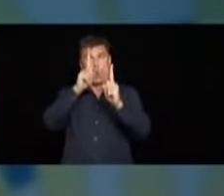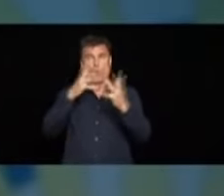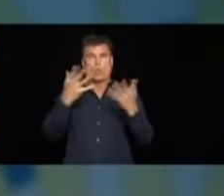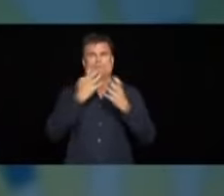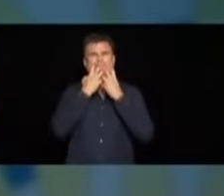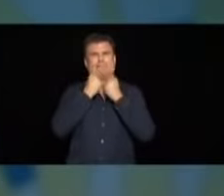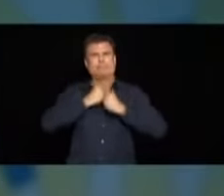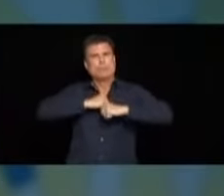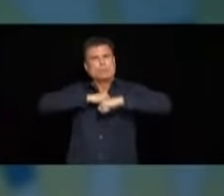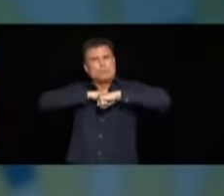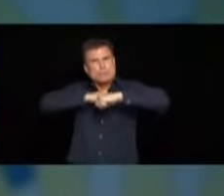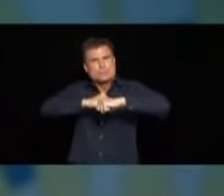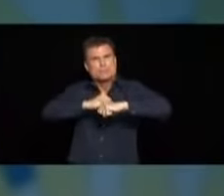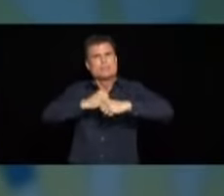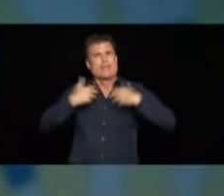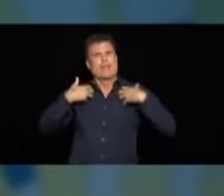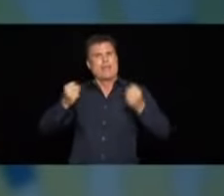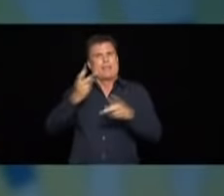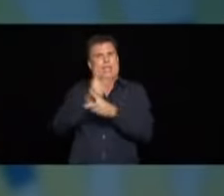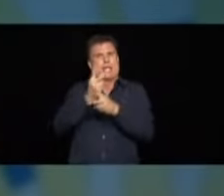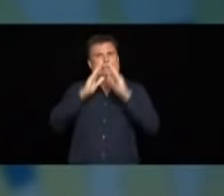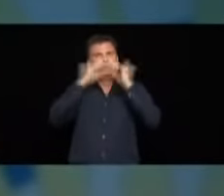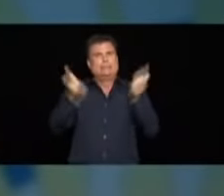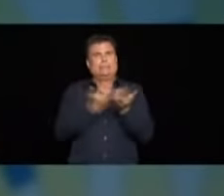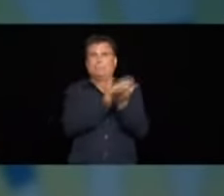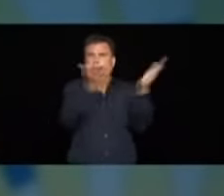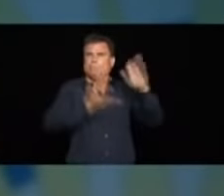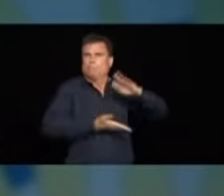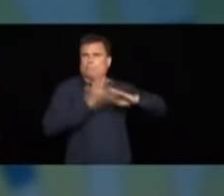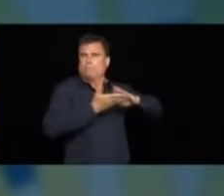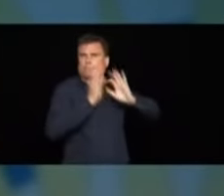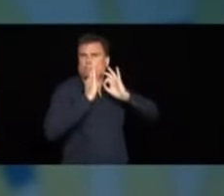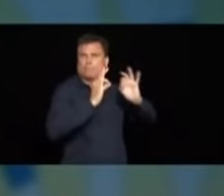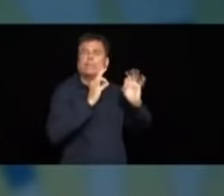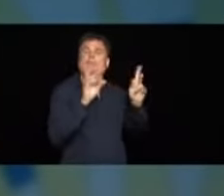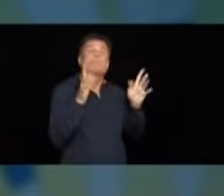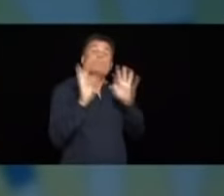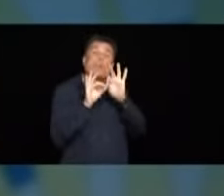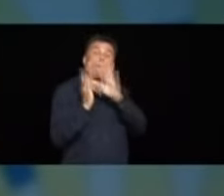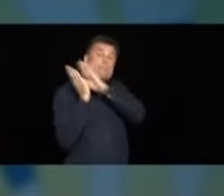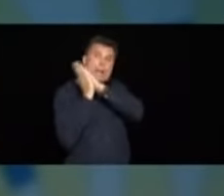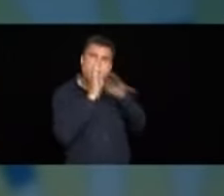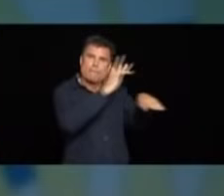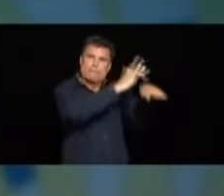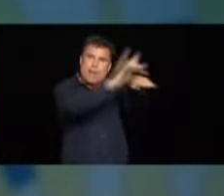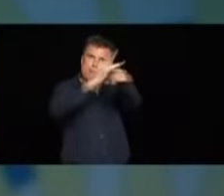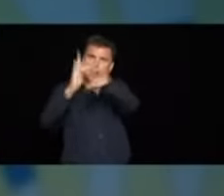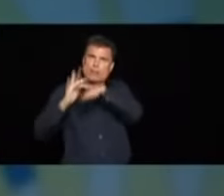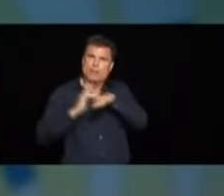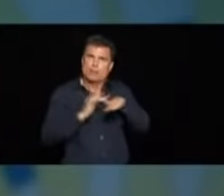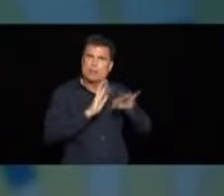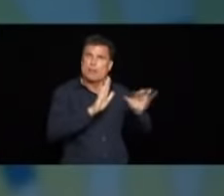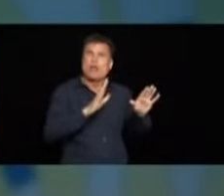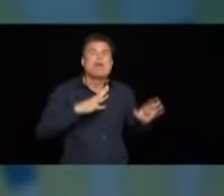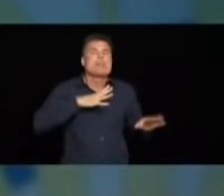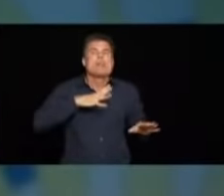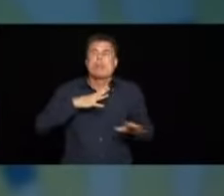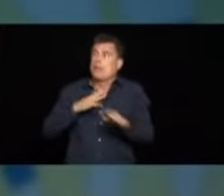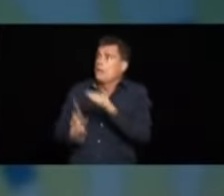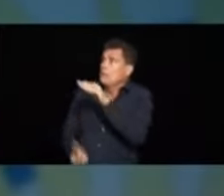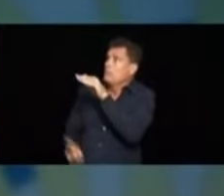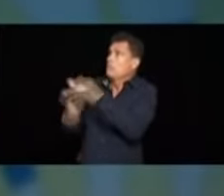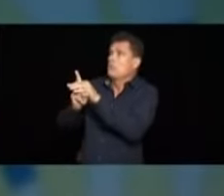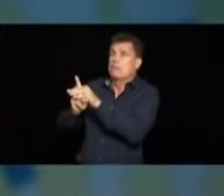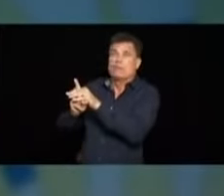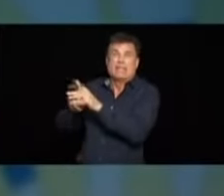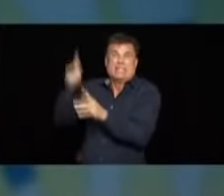system so it is there to provide needed health services to everybody, whether that's surgeries, whether that's people having